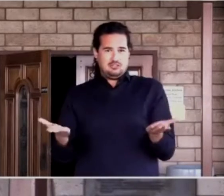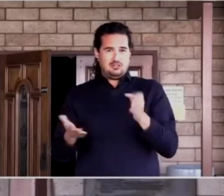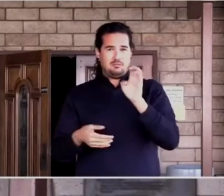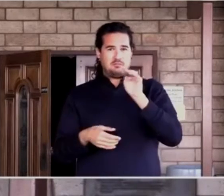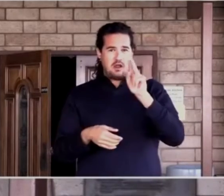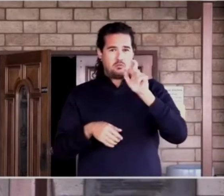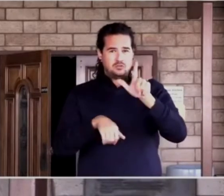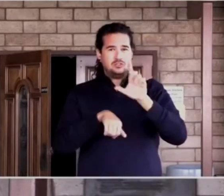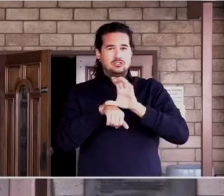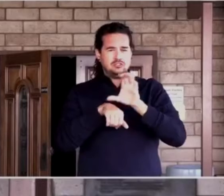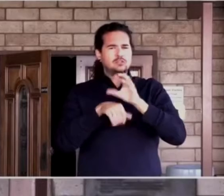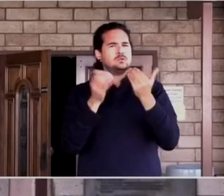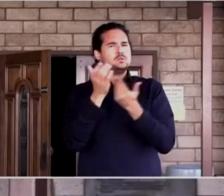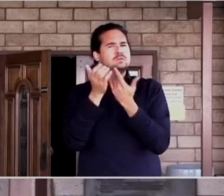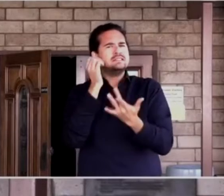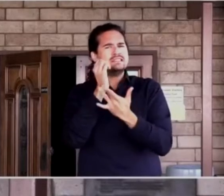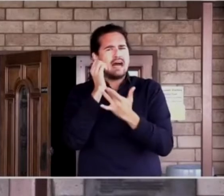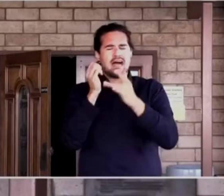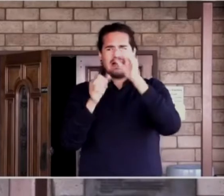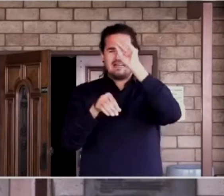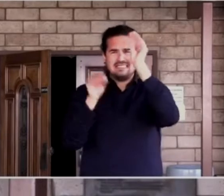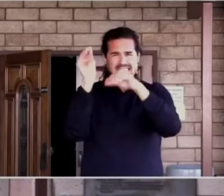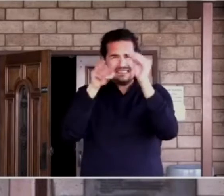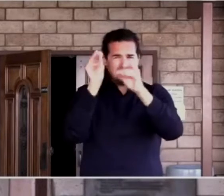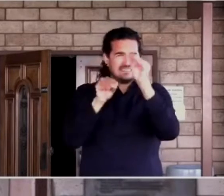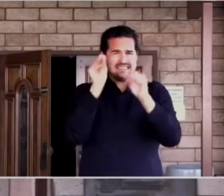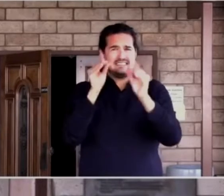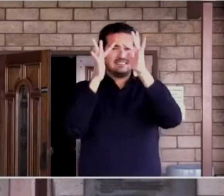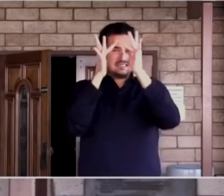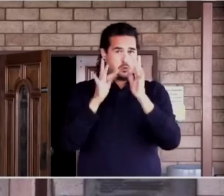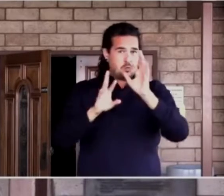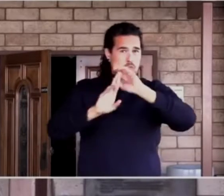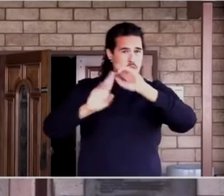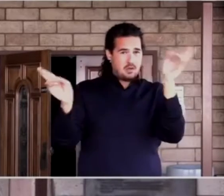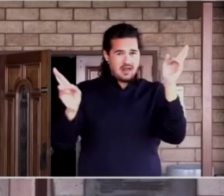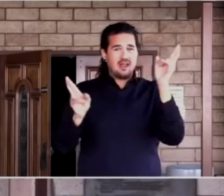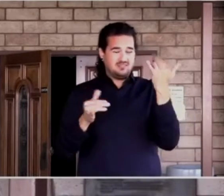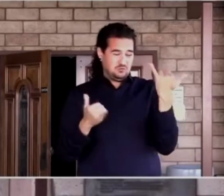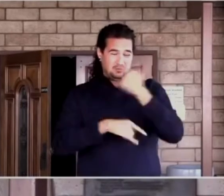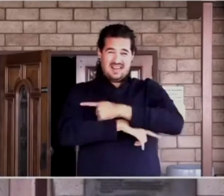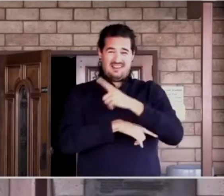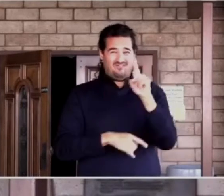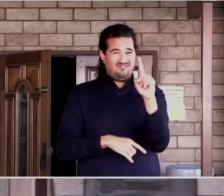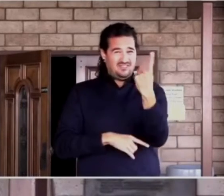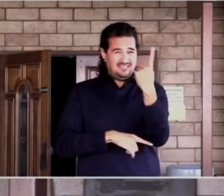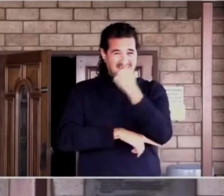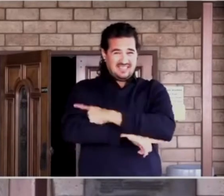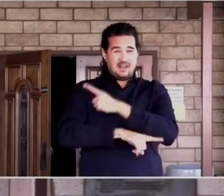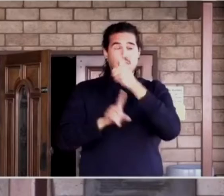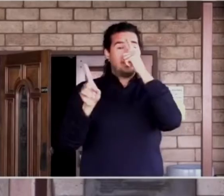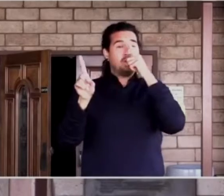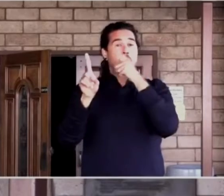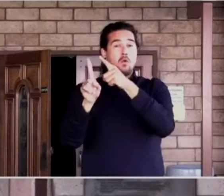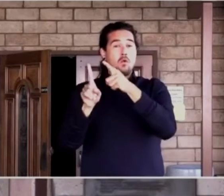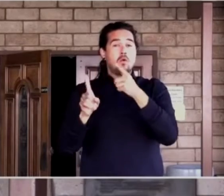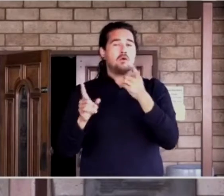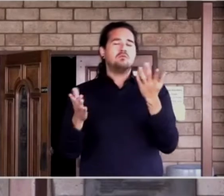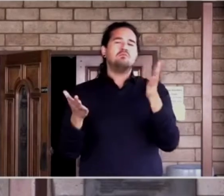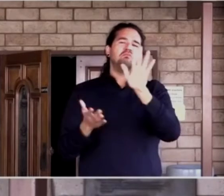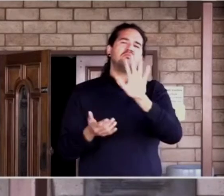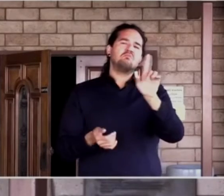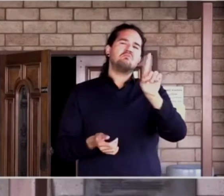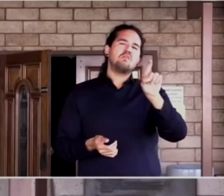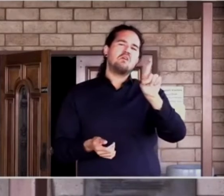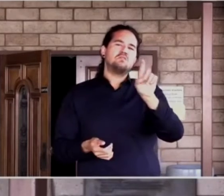bit of technical support and troubleshooting on day one. So our goal for today was between 100 and 200 people, and we'll be